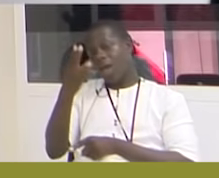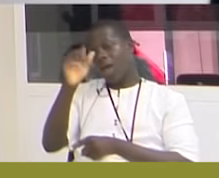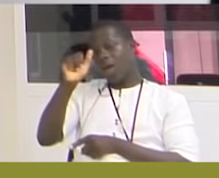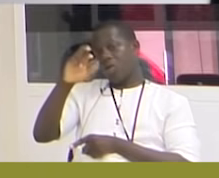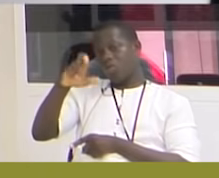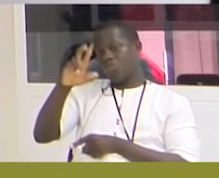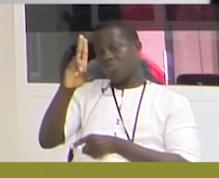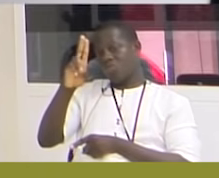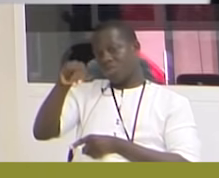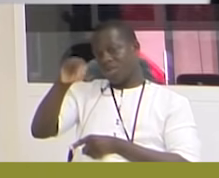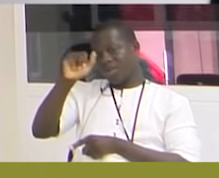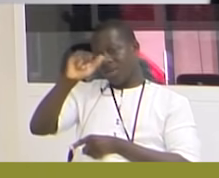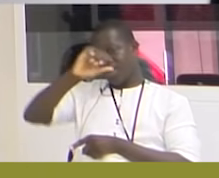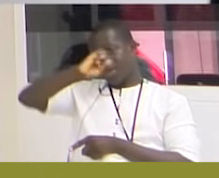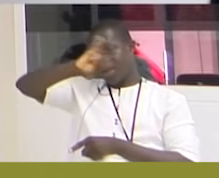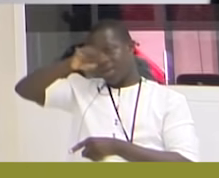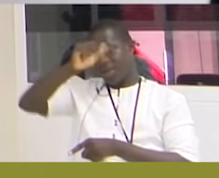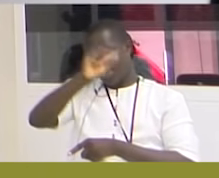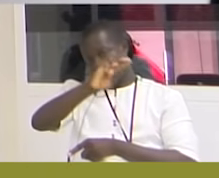Yes.